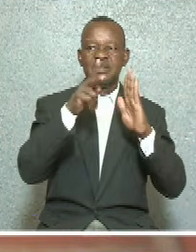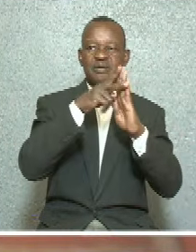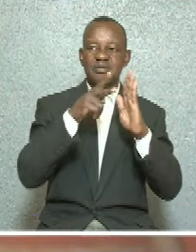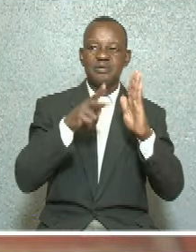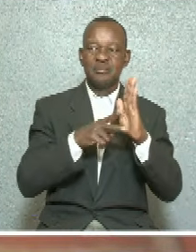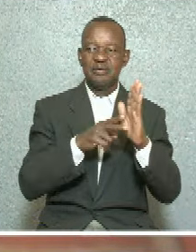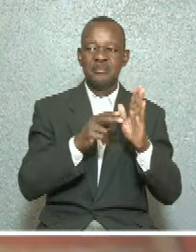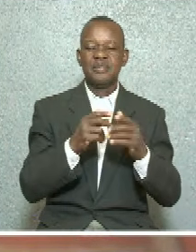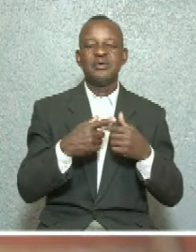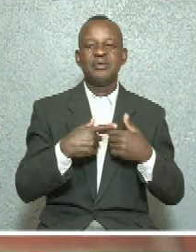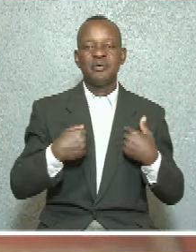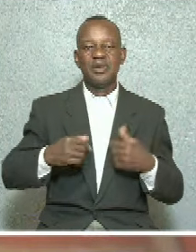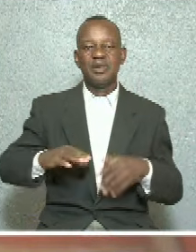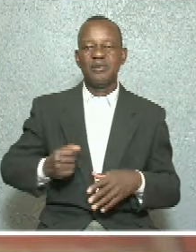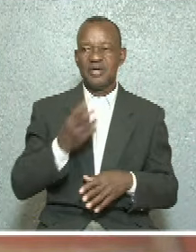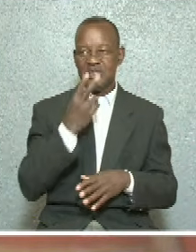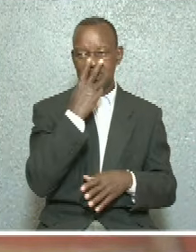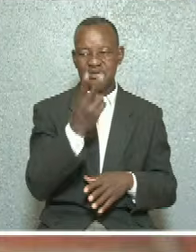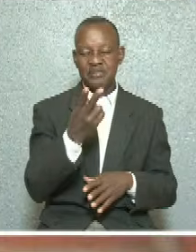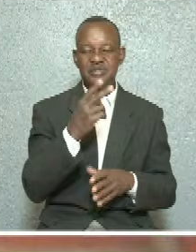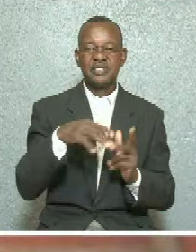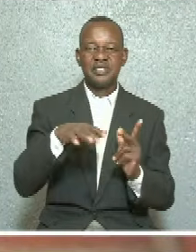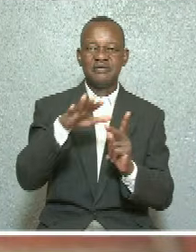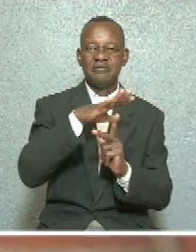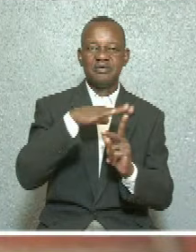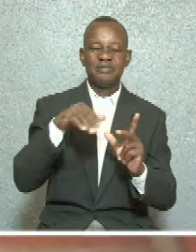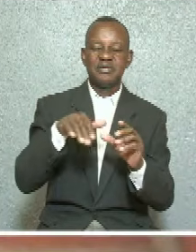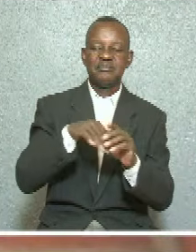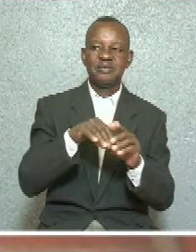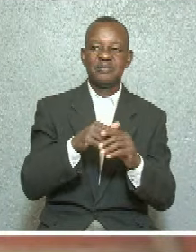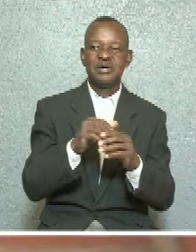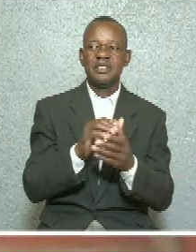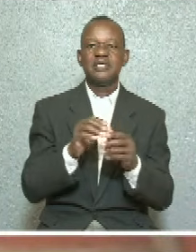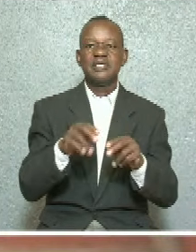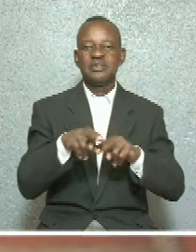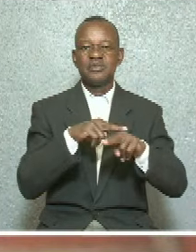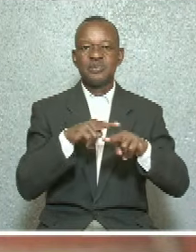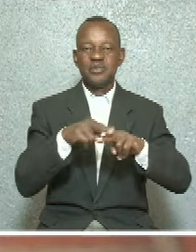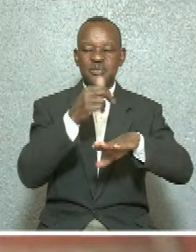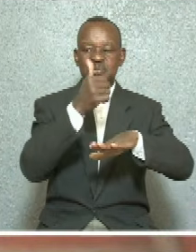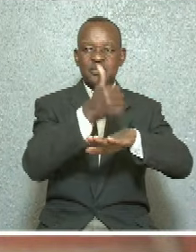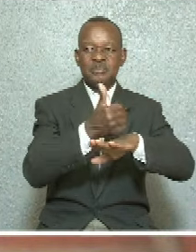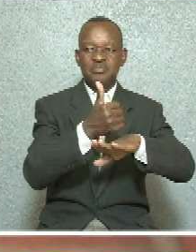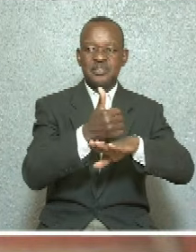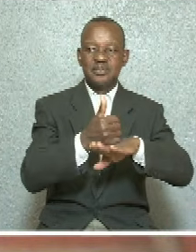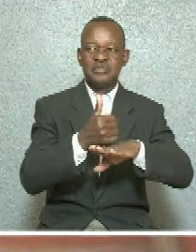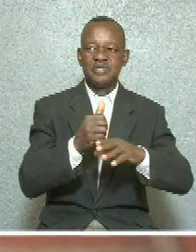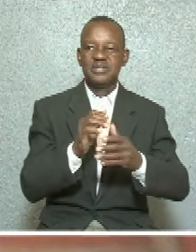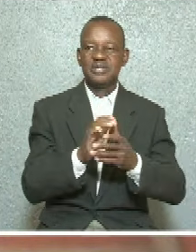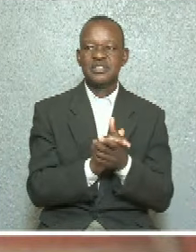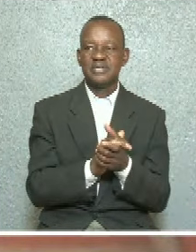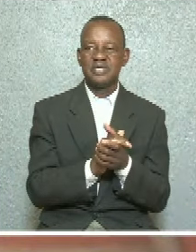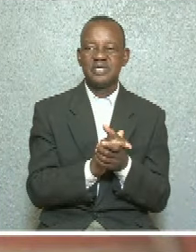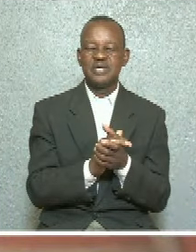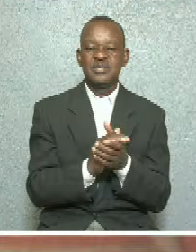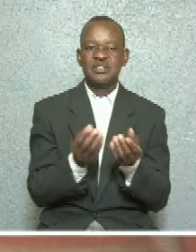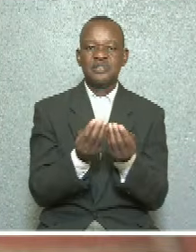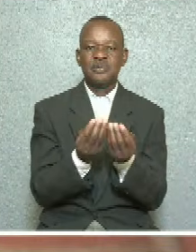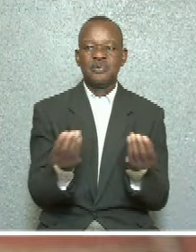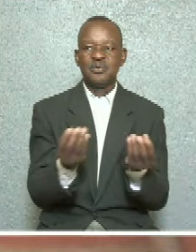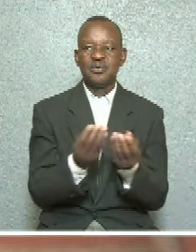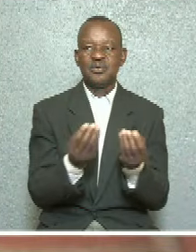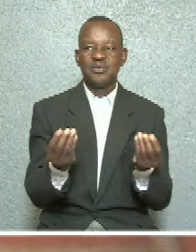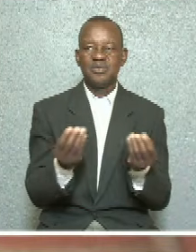opportunity that really enable a future Genola to make it in life. So the kids must be coming from a